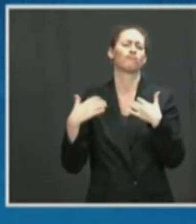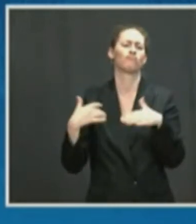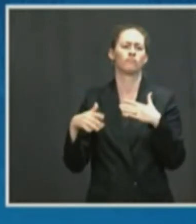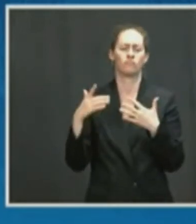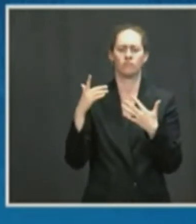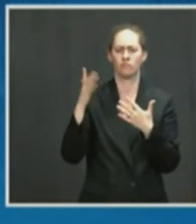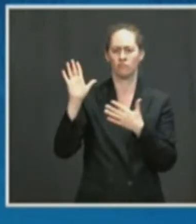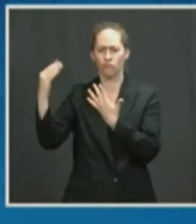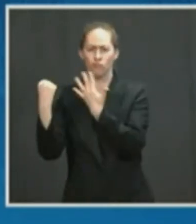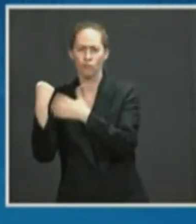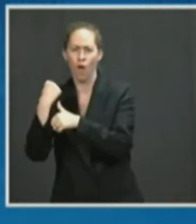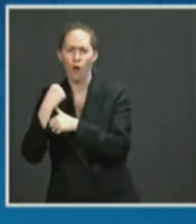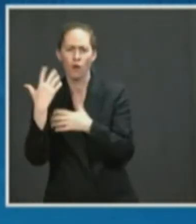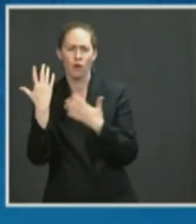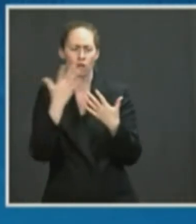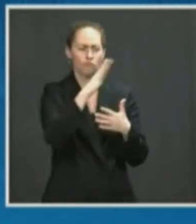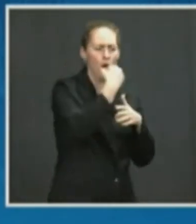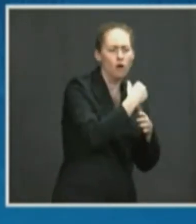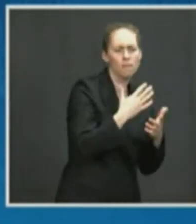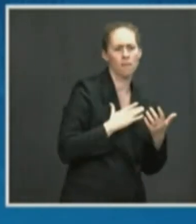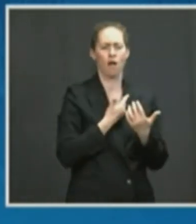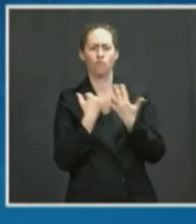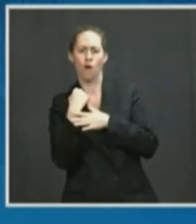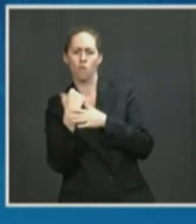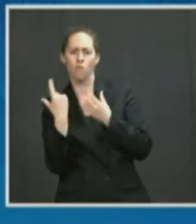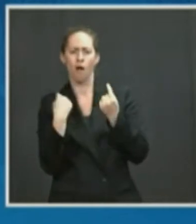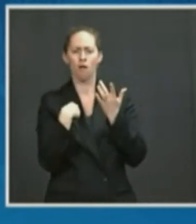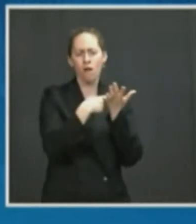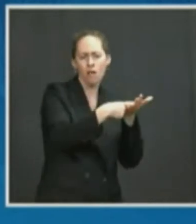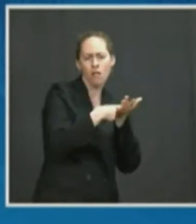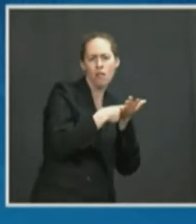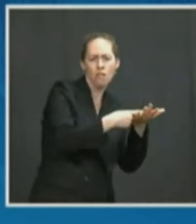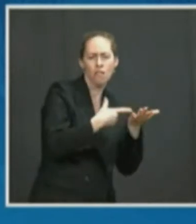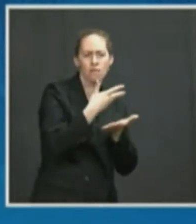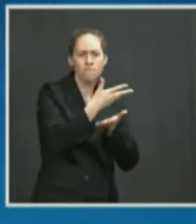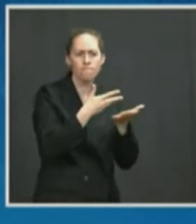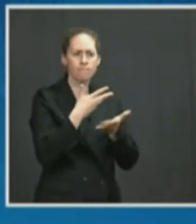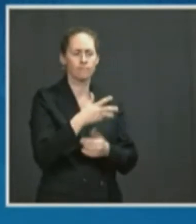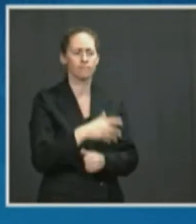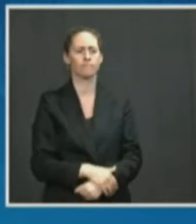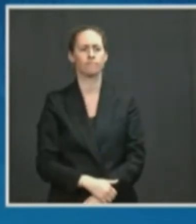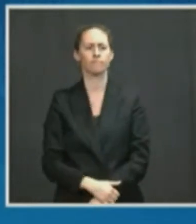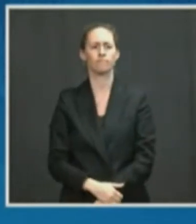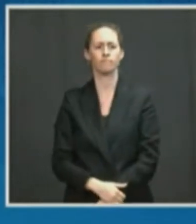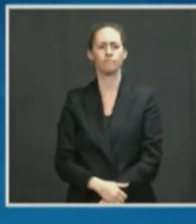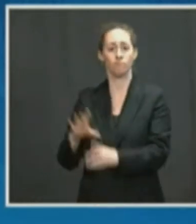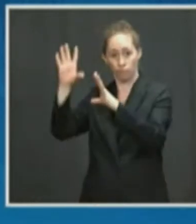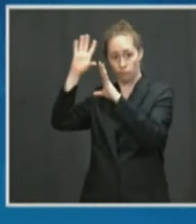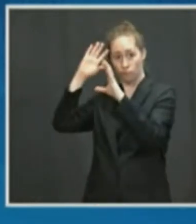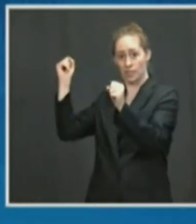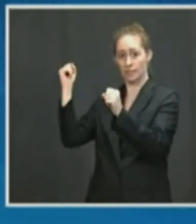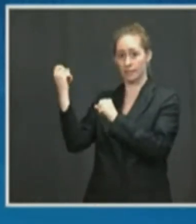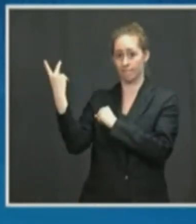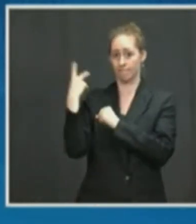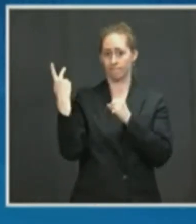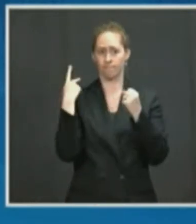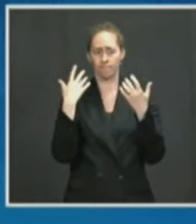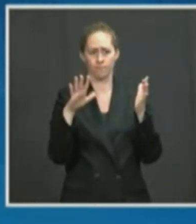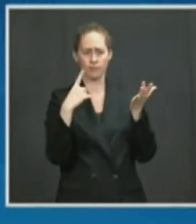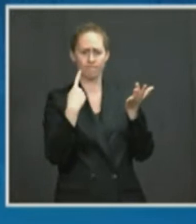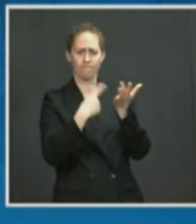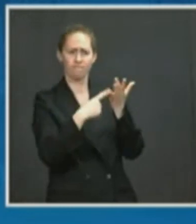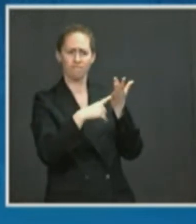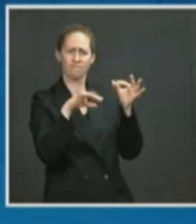countries. The President and I discussed a fundamental belief that most people don't want to leave